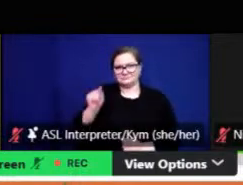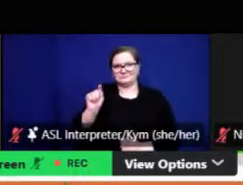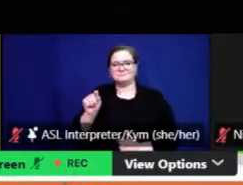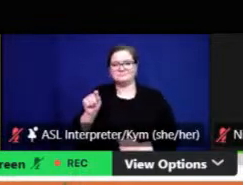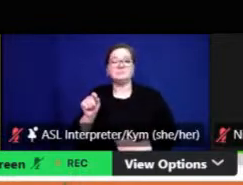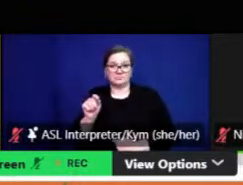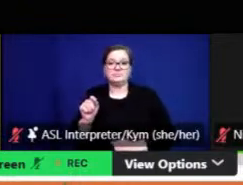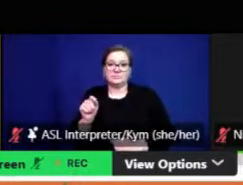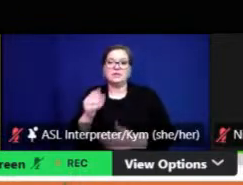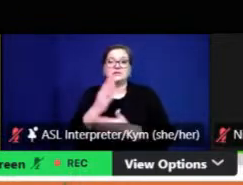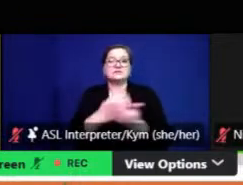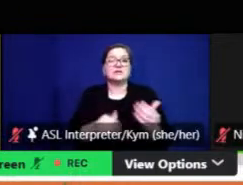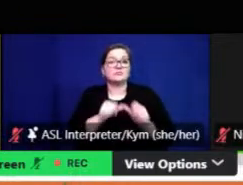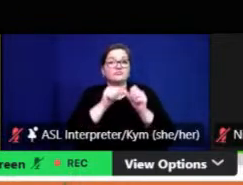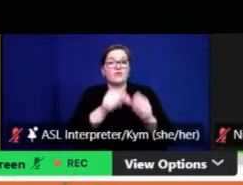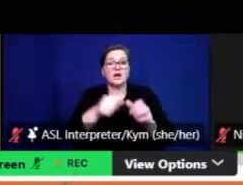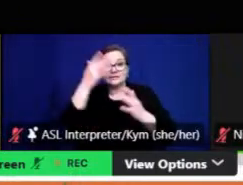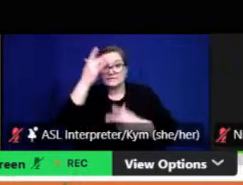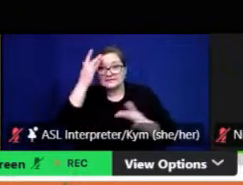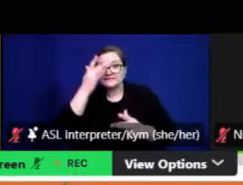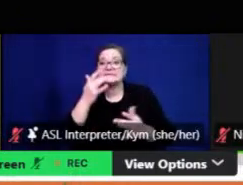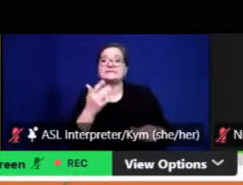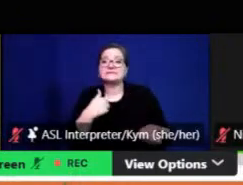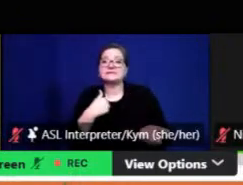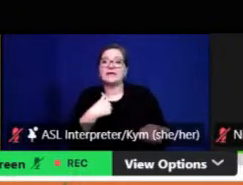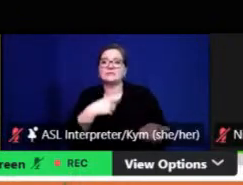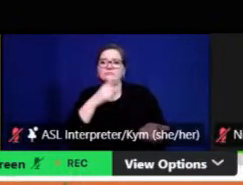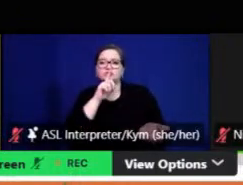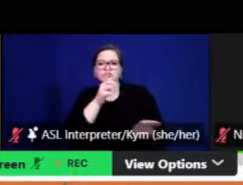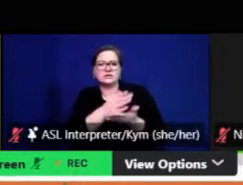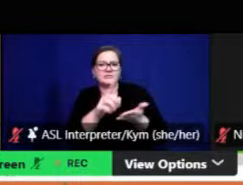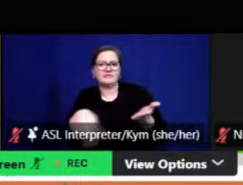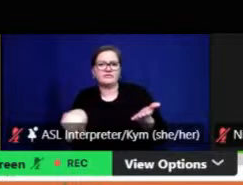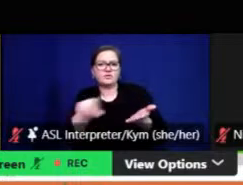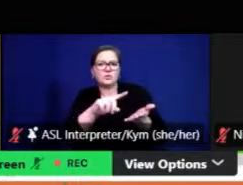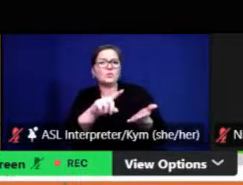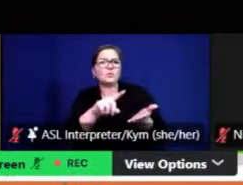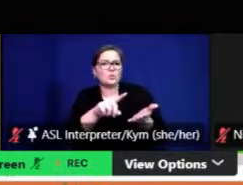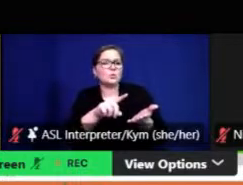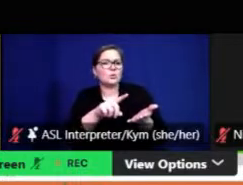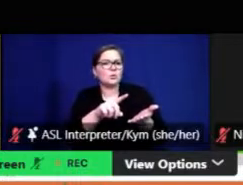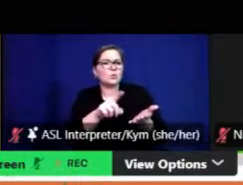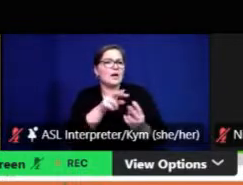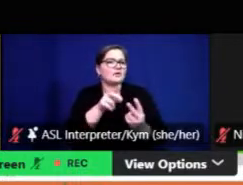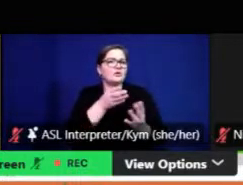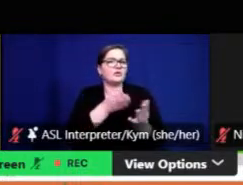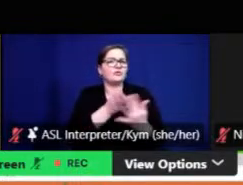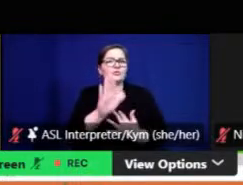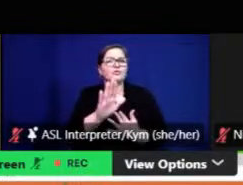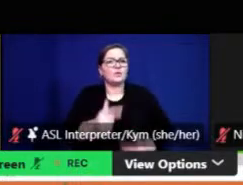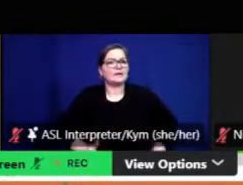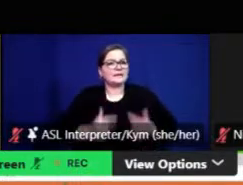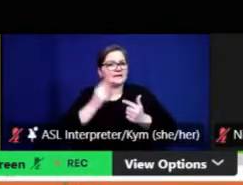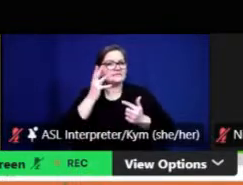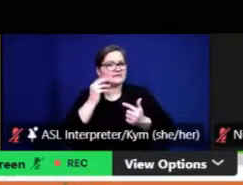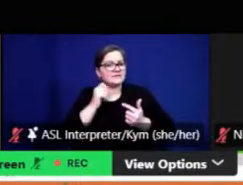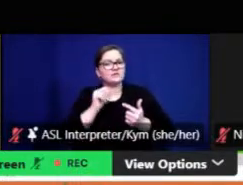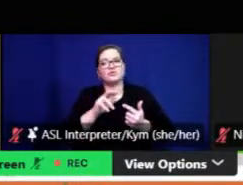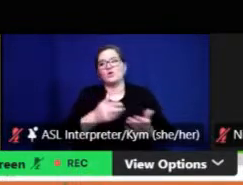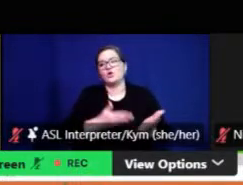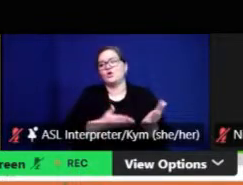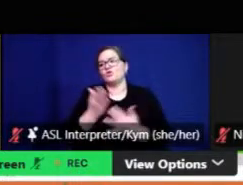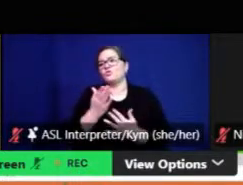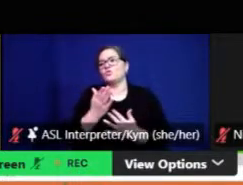some chronic diseases I imagine some of you are familiar with, either through your own lived experience or through